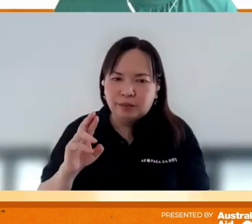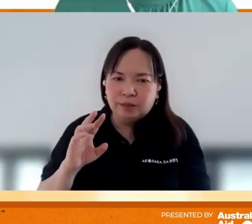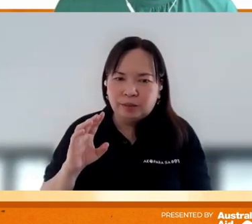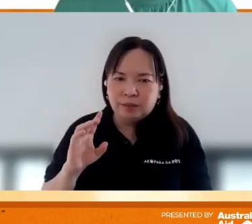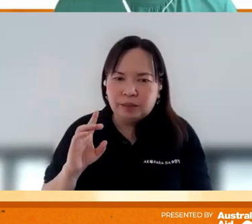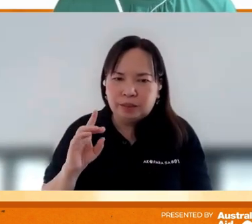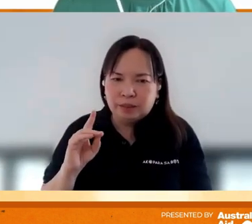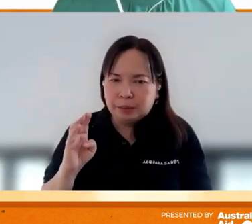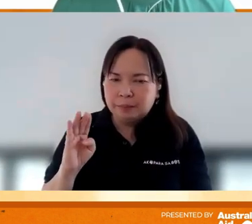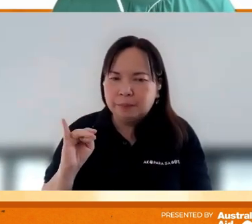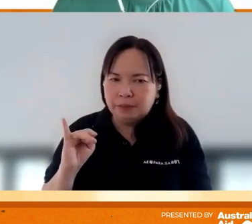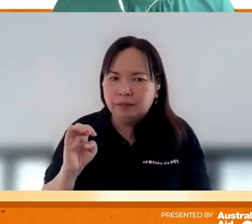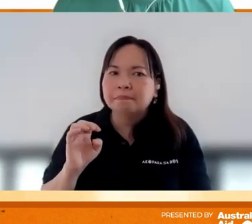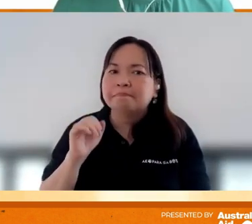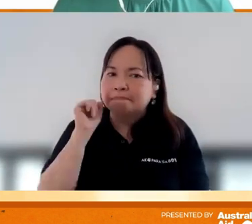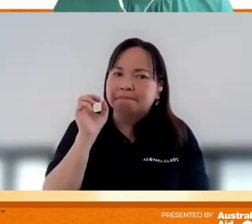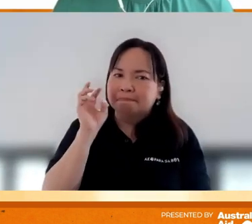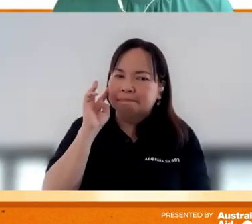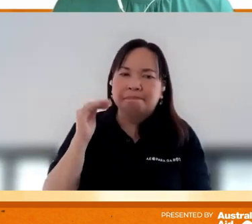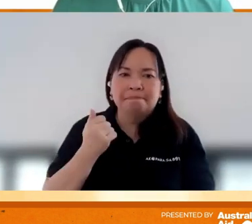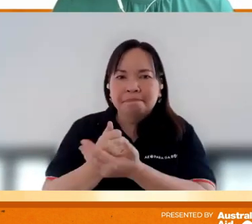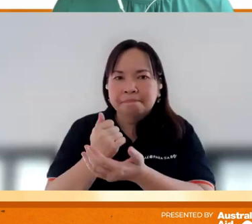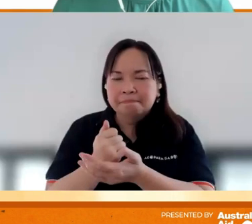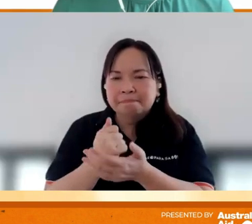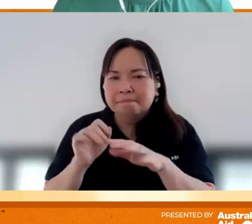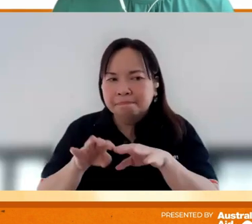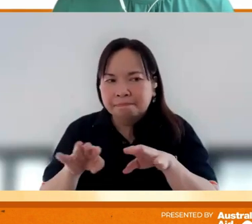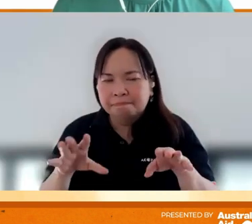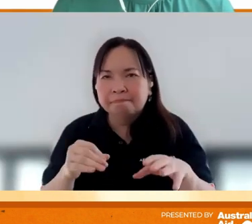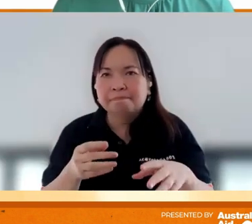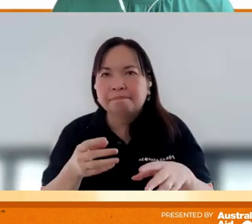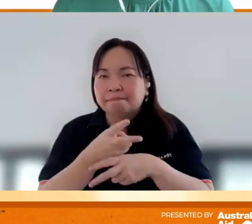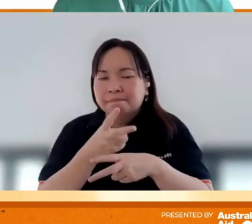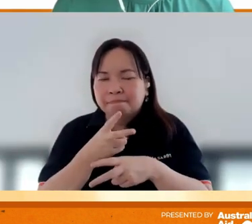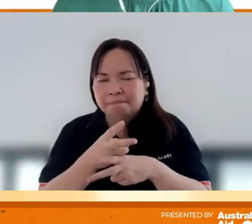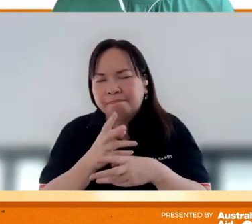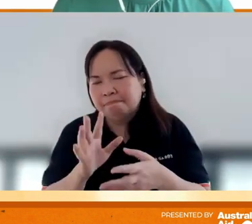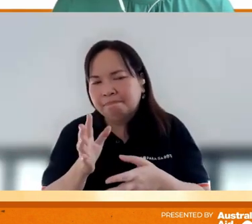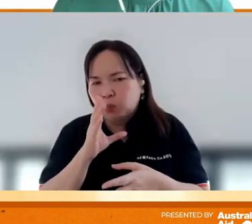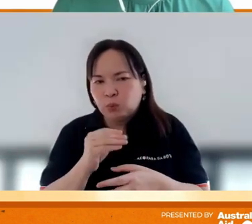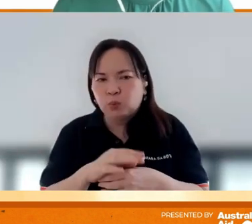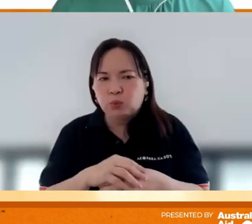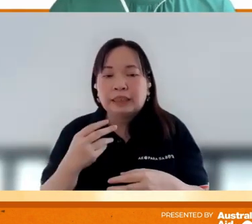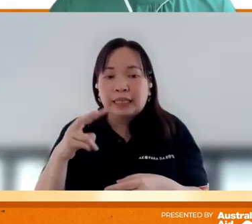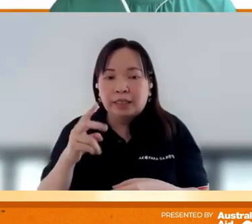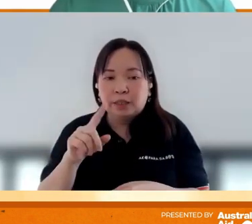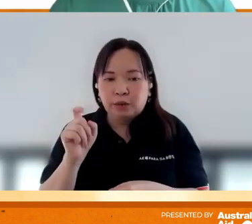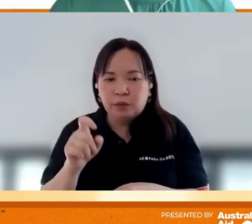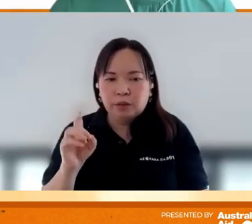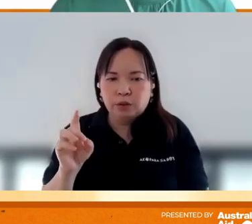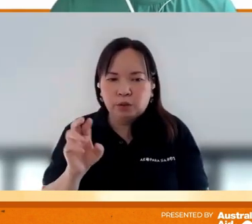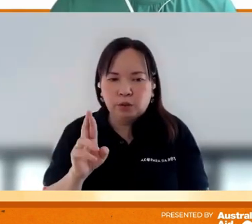measures to help our children and healthcare workers as well. Next question is for Dr. De Guzman.